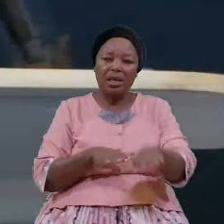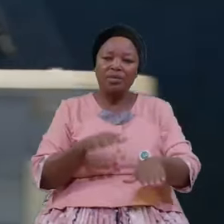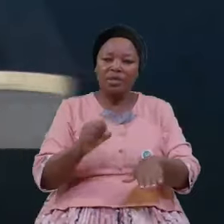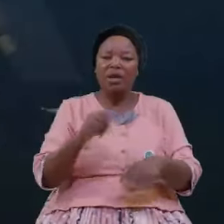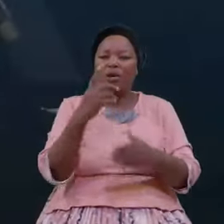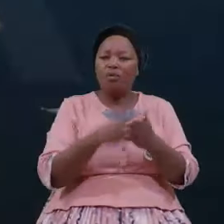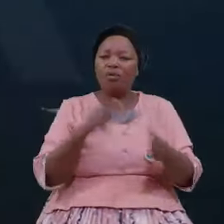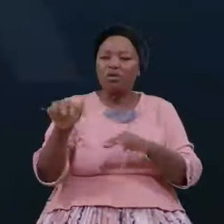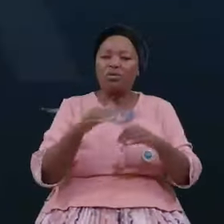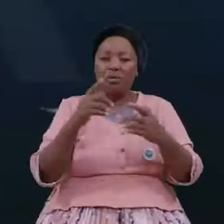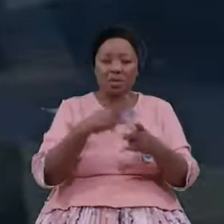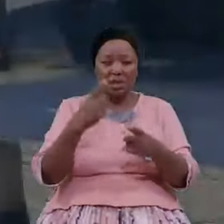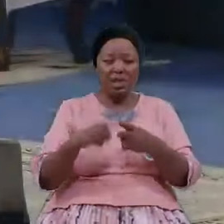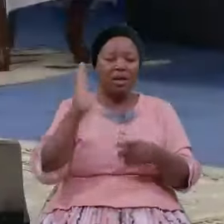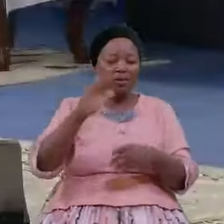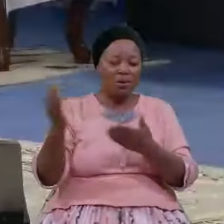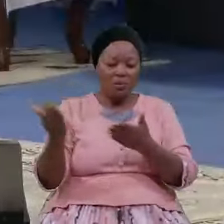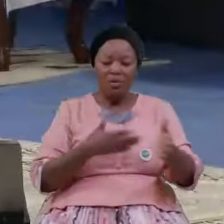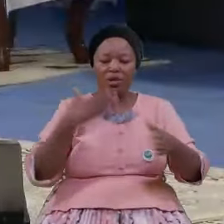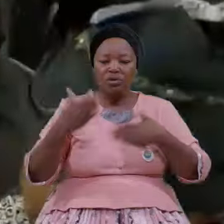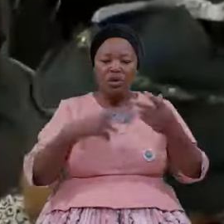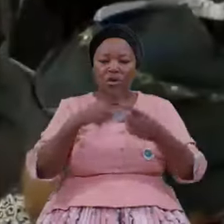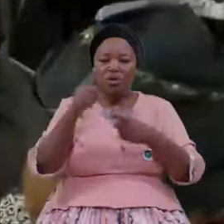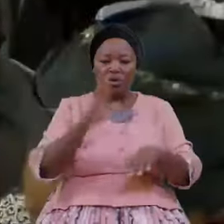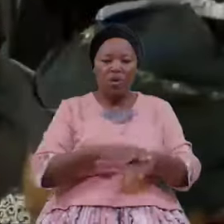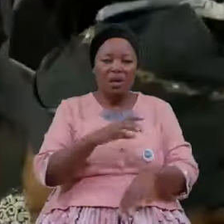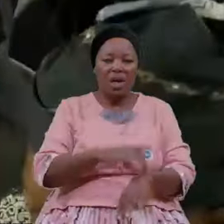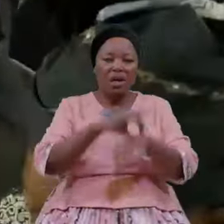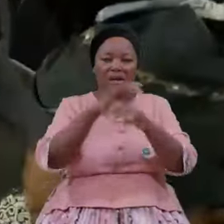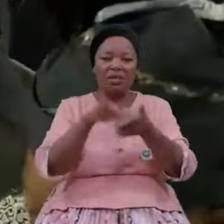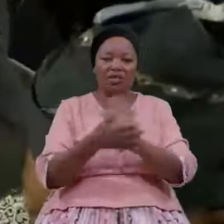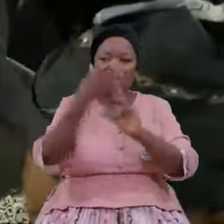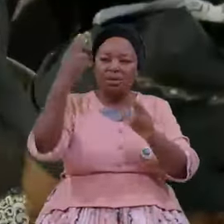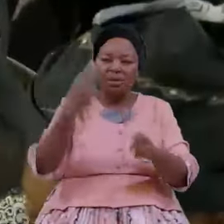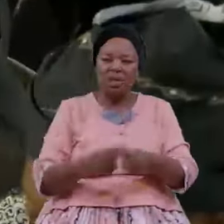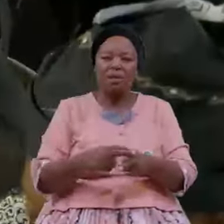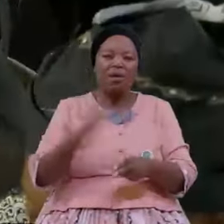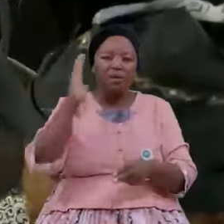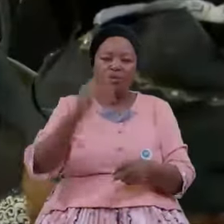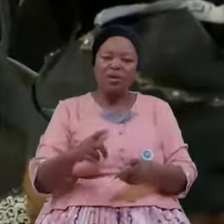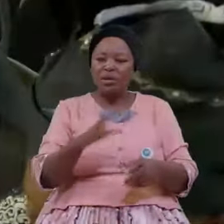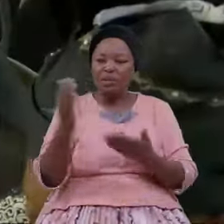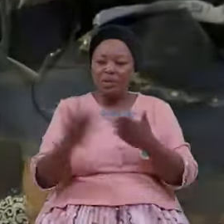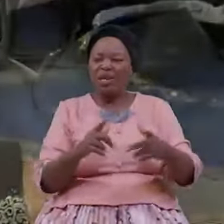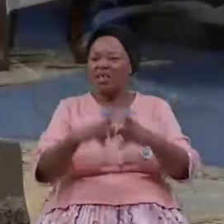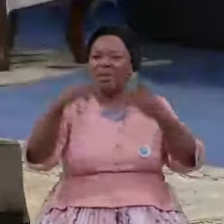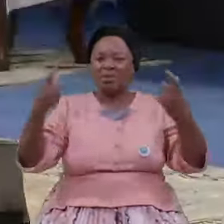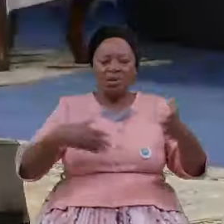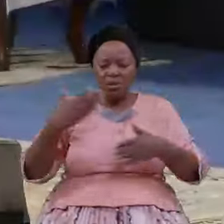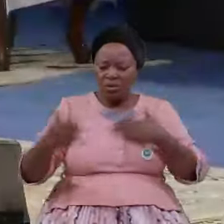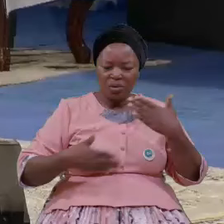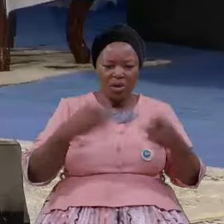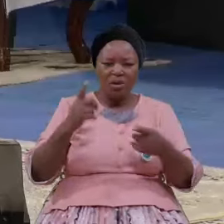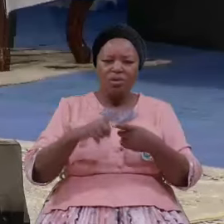will bring joy to you on earth, will bring unspeakable joy to you in